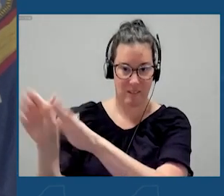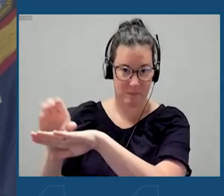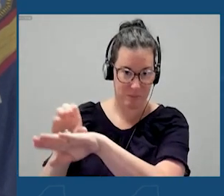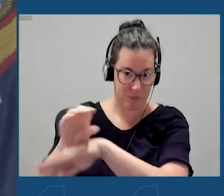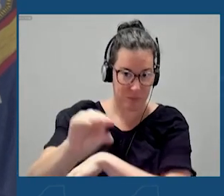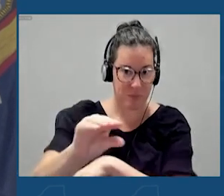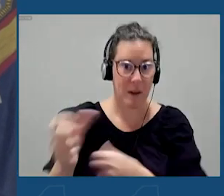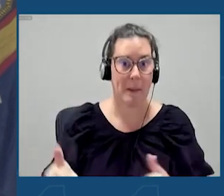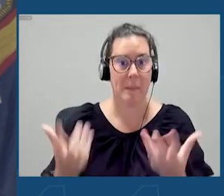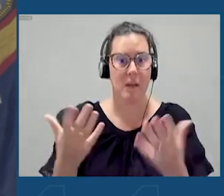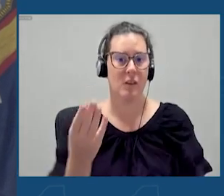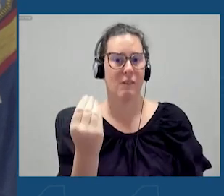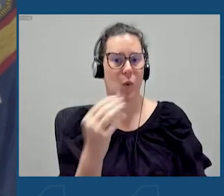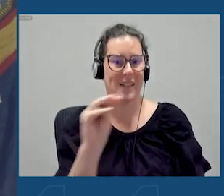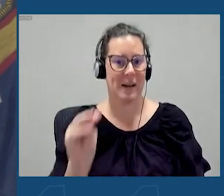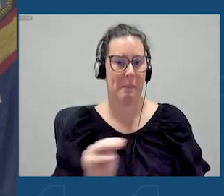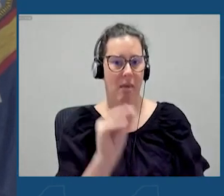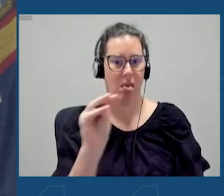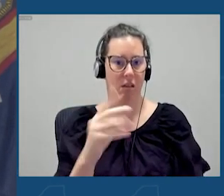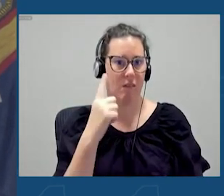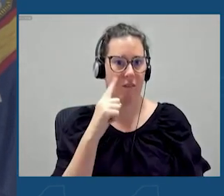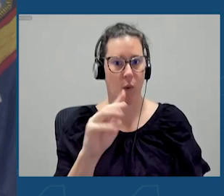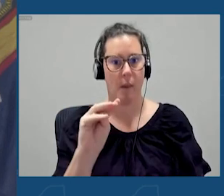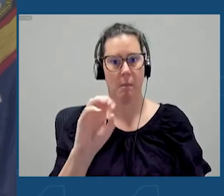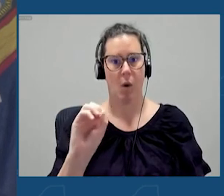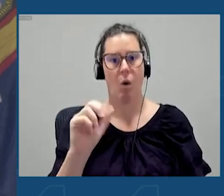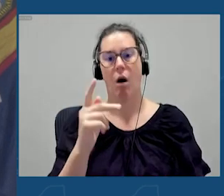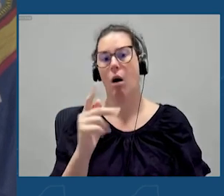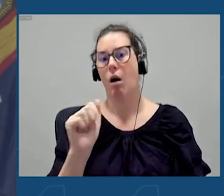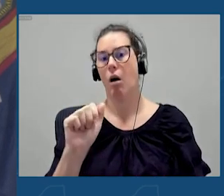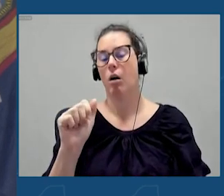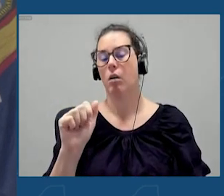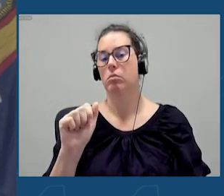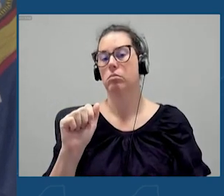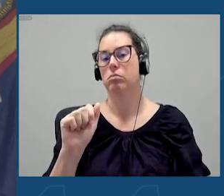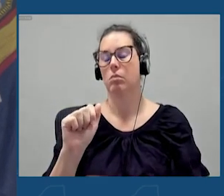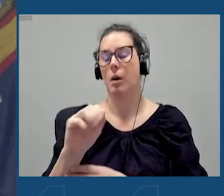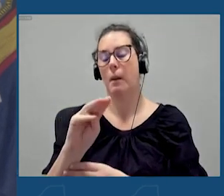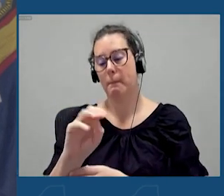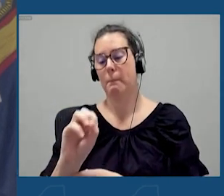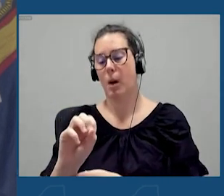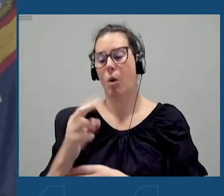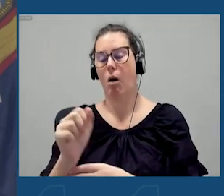allocating $14 million for Mohawk Valley Edge to further develop the Marcy